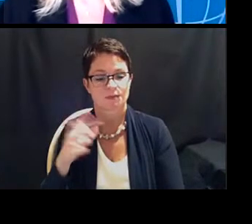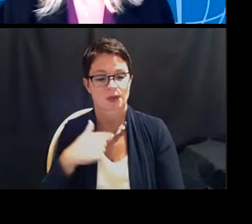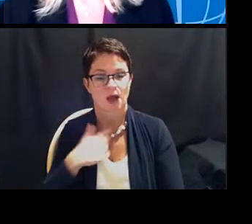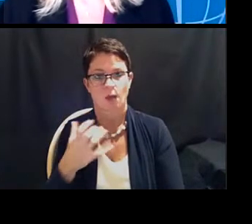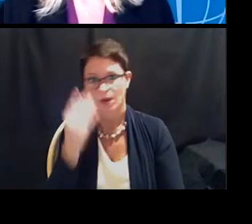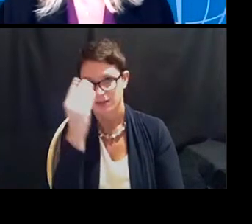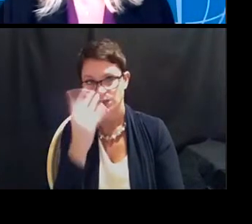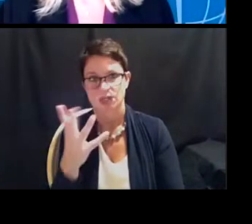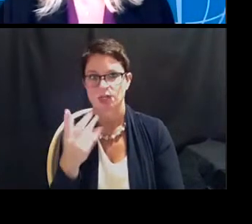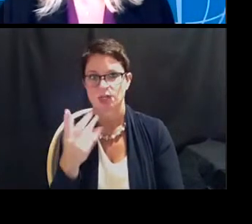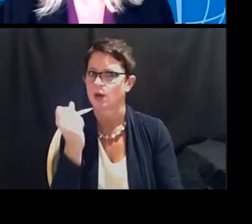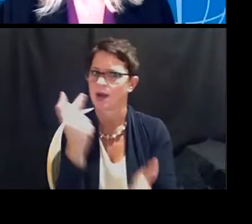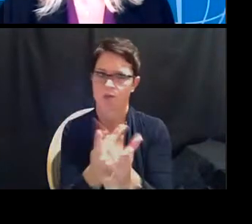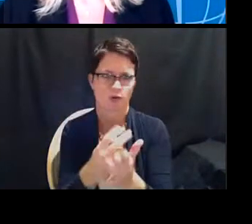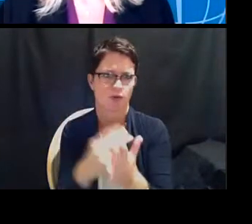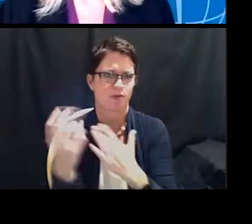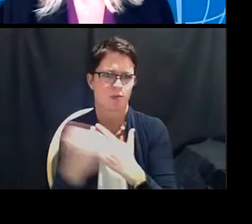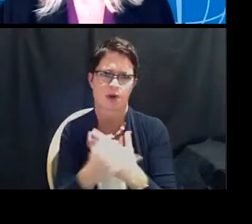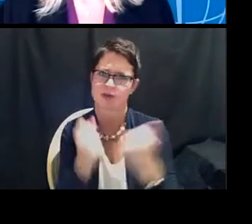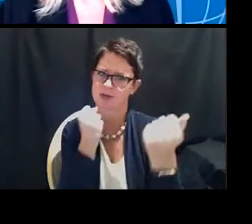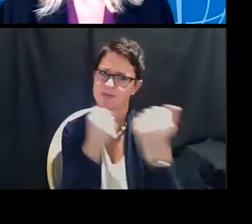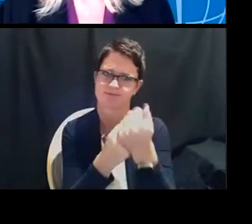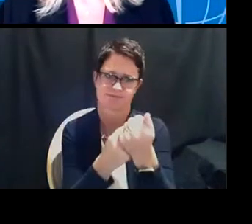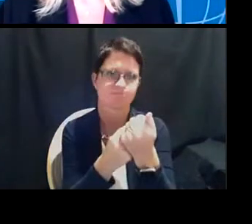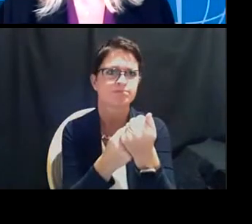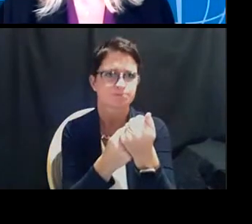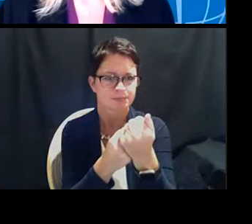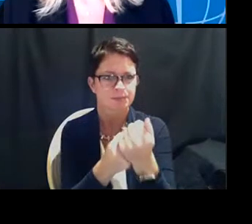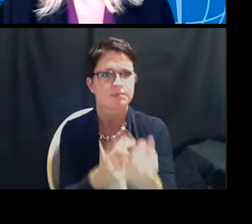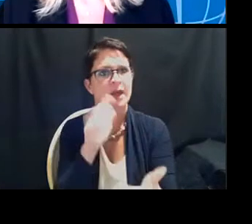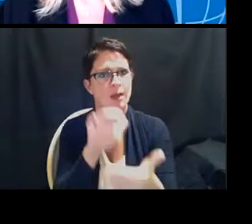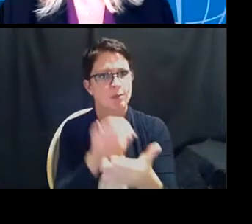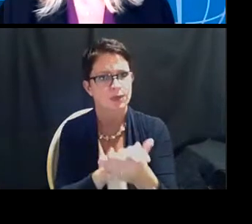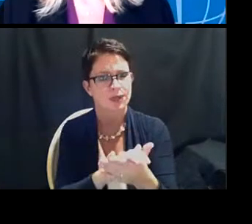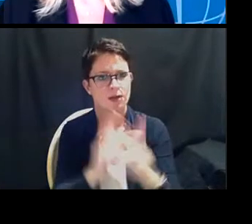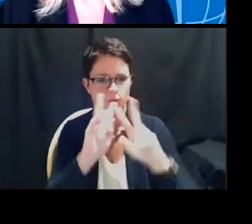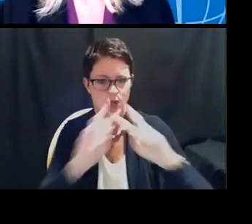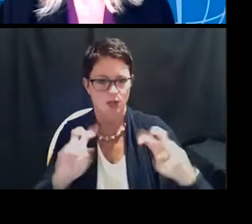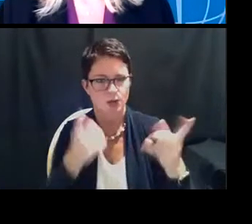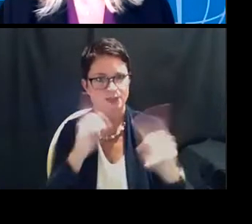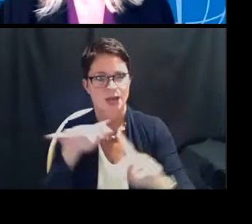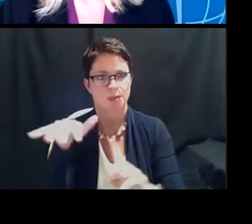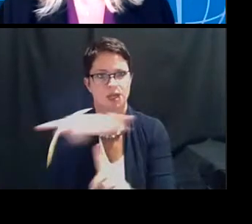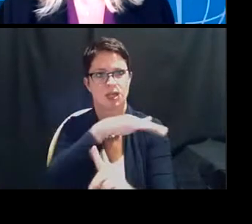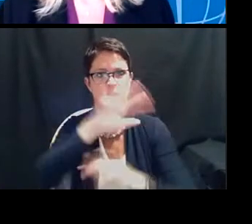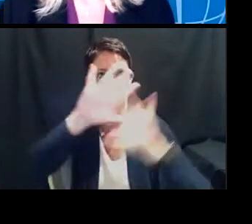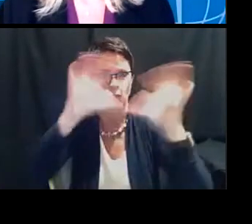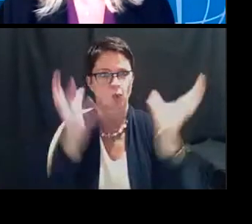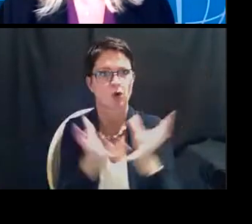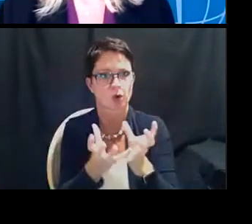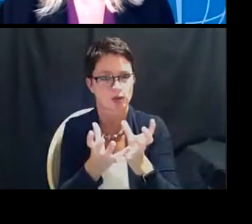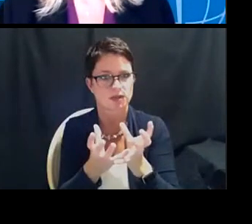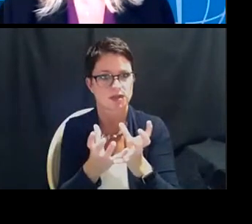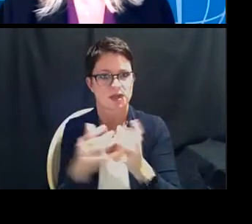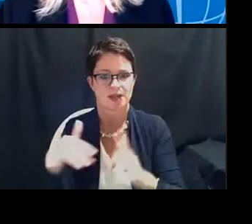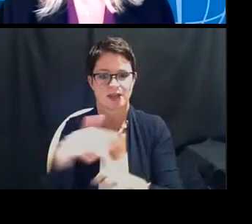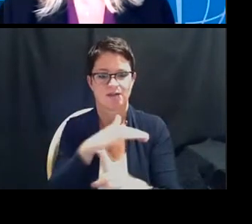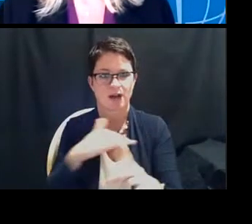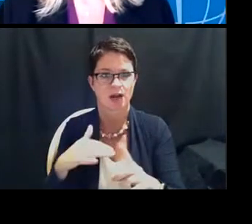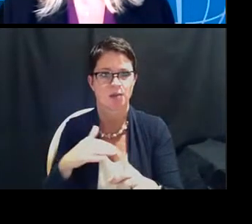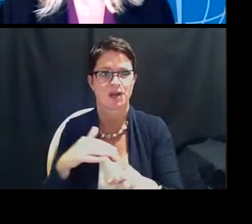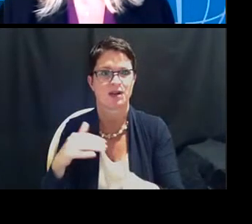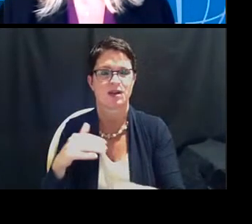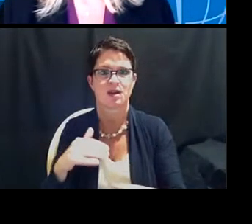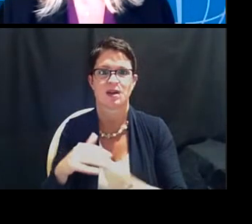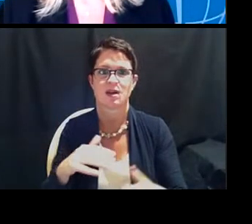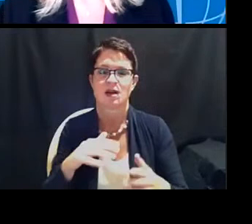say I approve of this project. I believe that when we look at what's happening in the world around us in our environment, reducing mass transit would